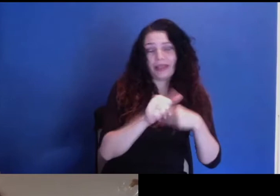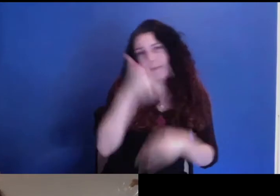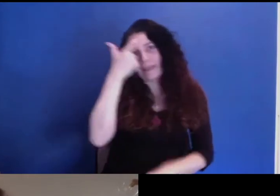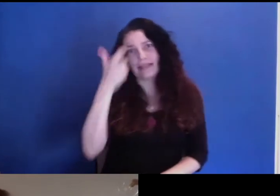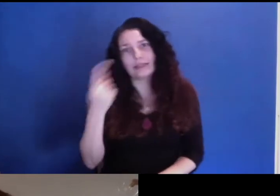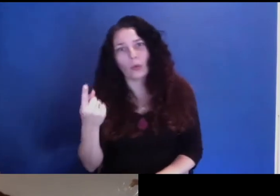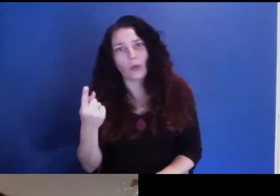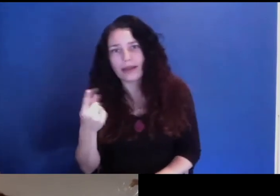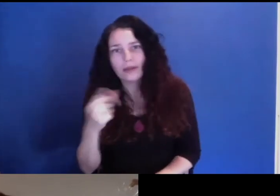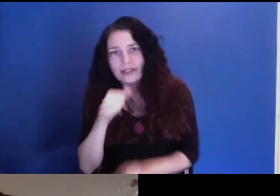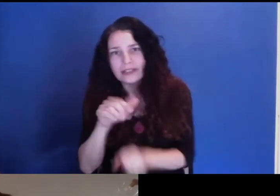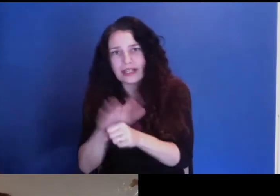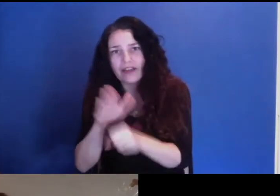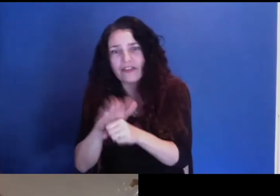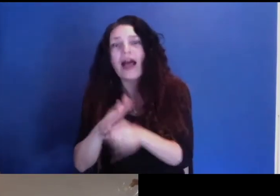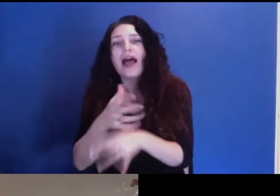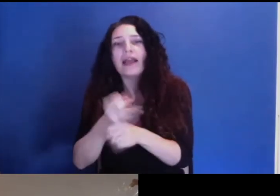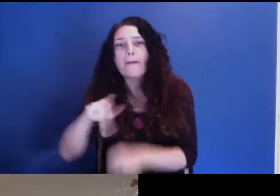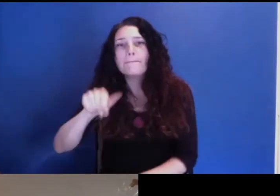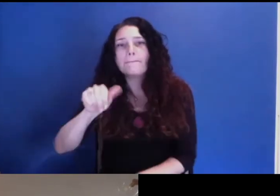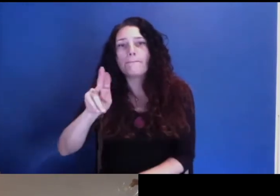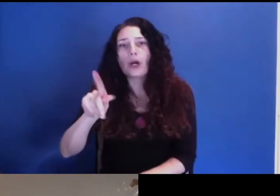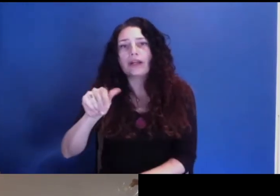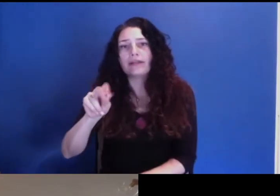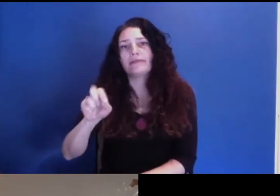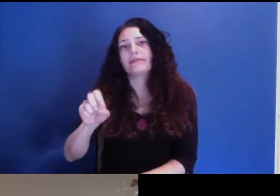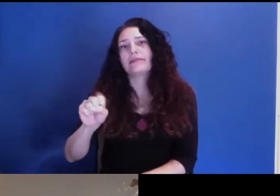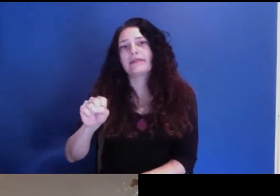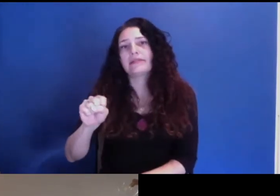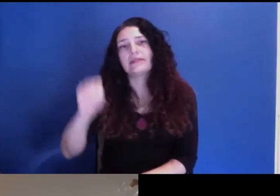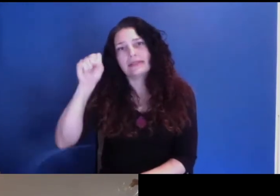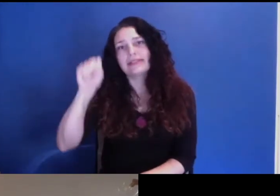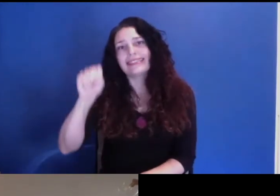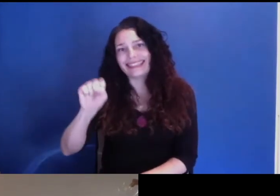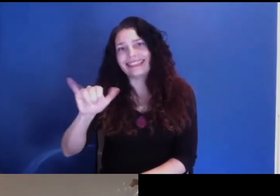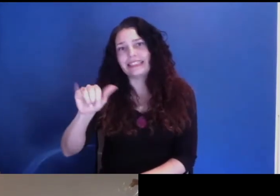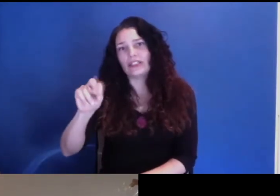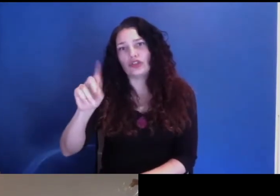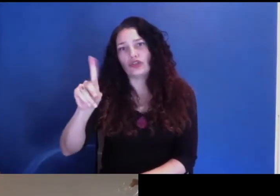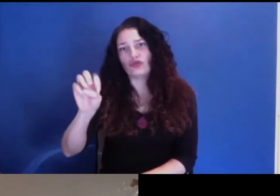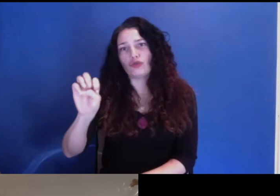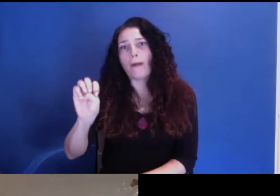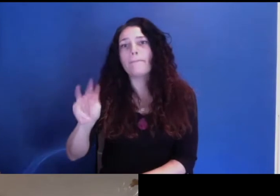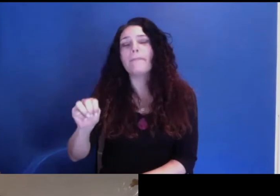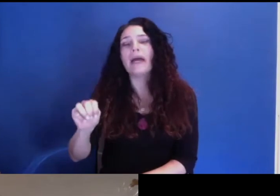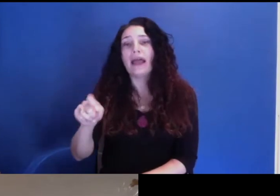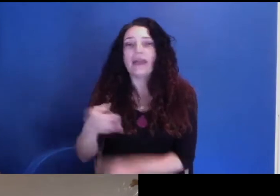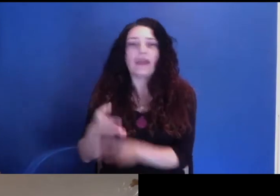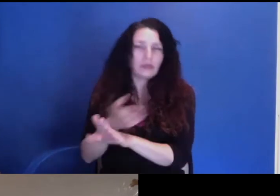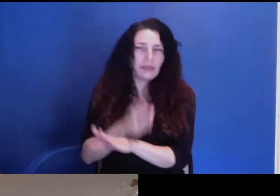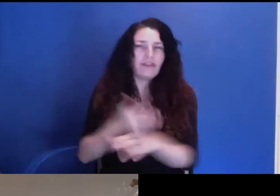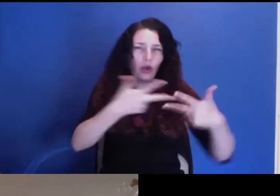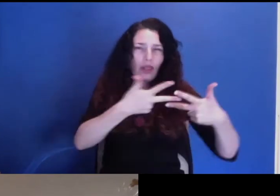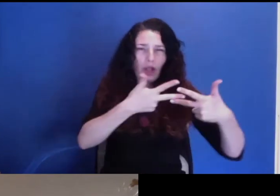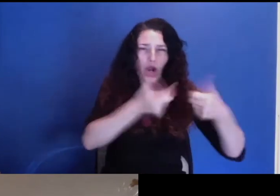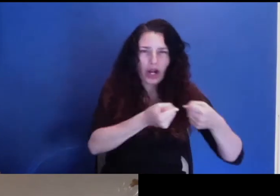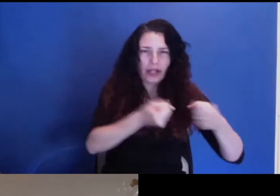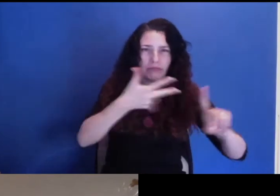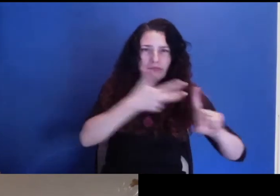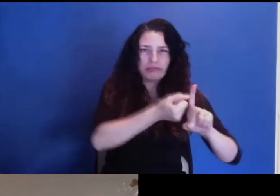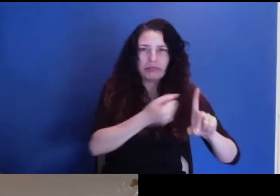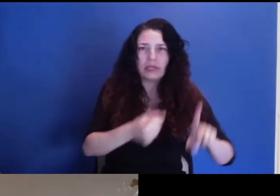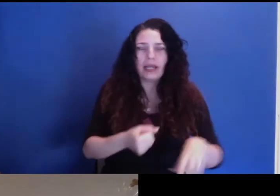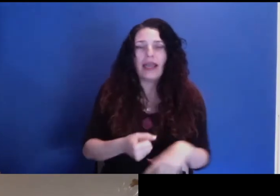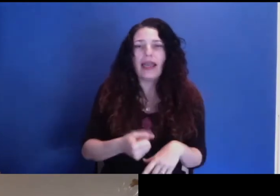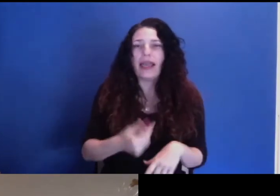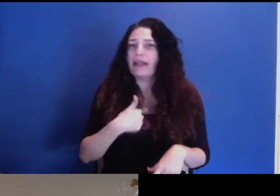syndrome. So I moved to New York to go to school, and everyone assumed my limp was from my car accident, and I never corrected them because